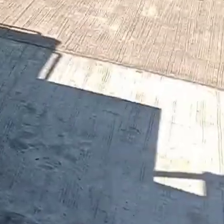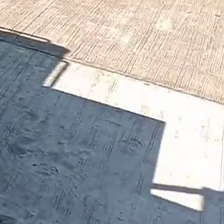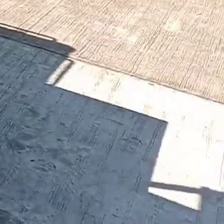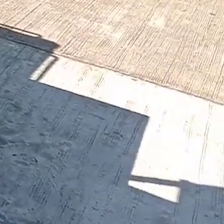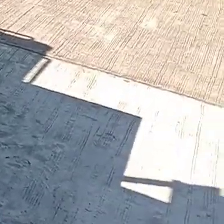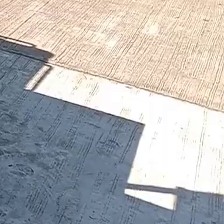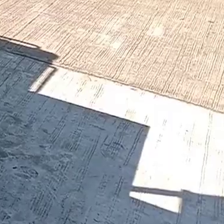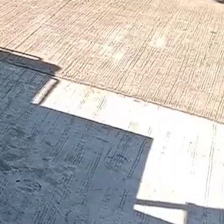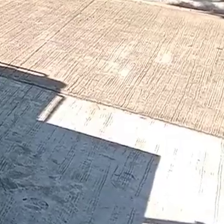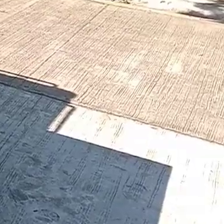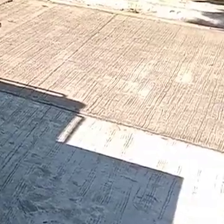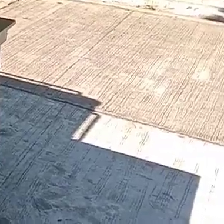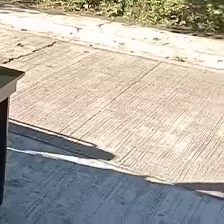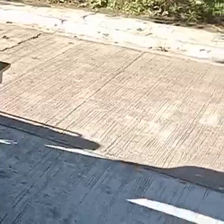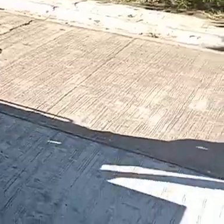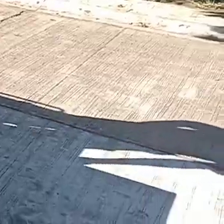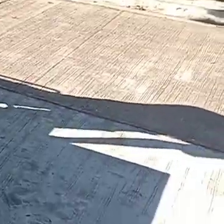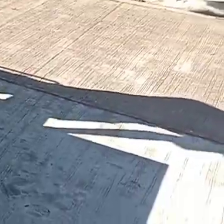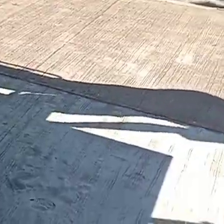Okay?